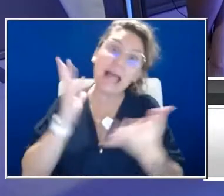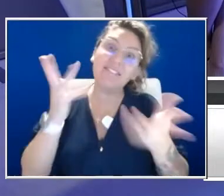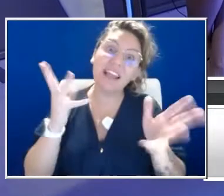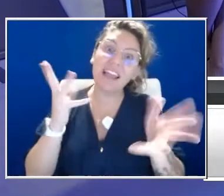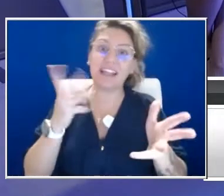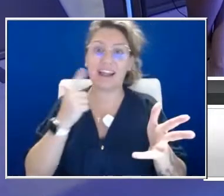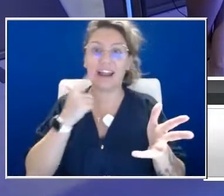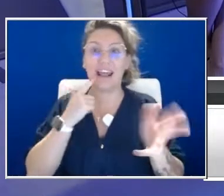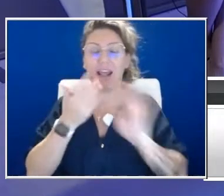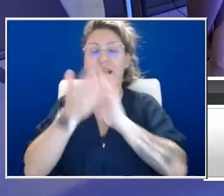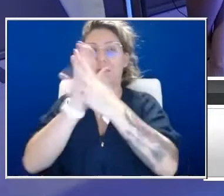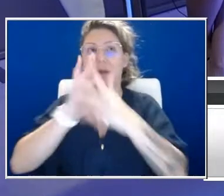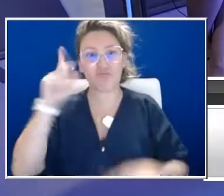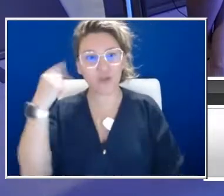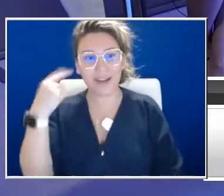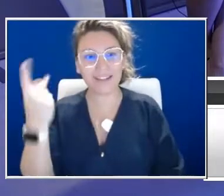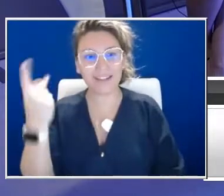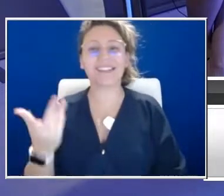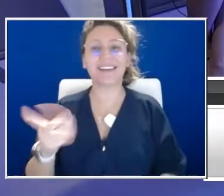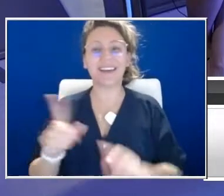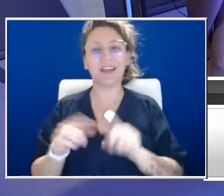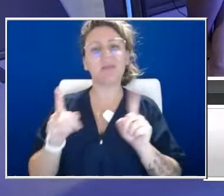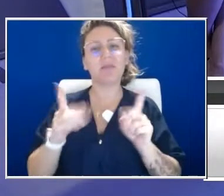right? But what